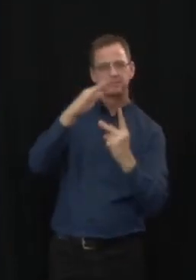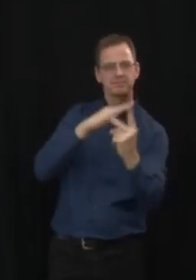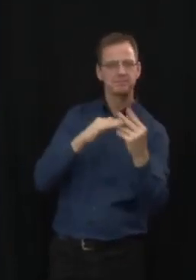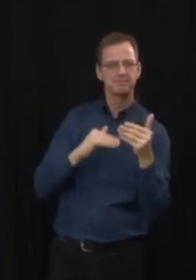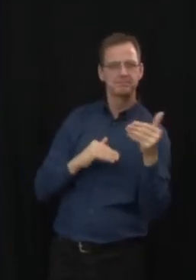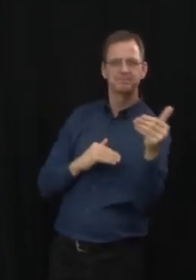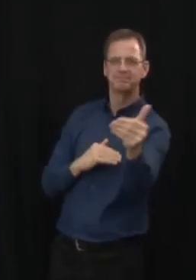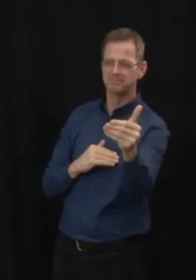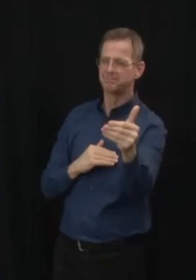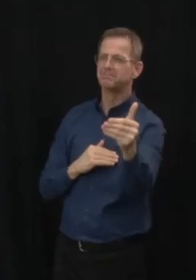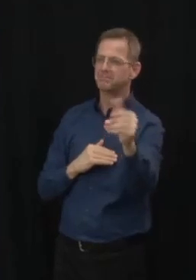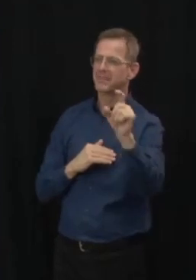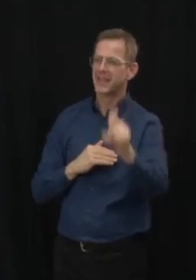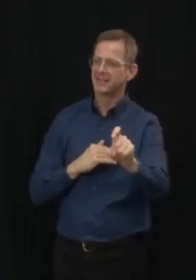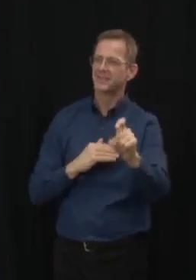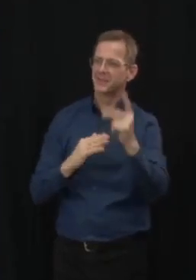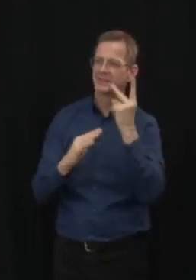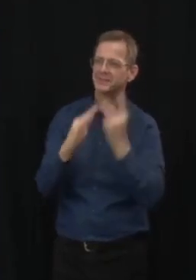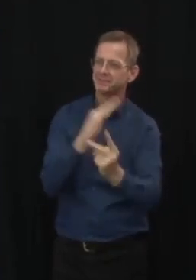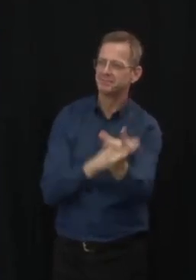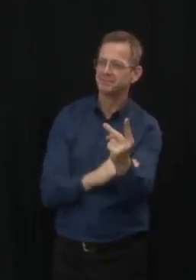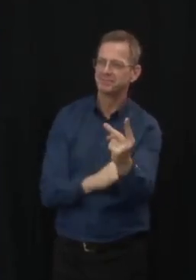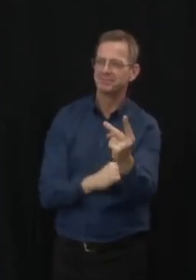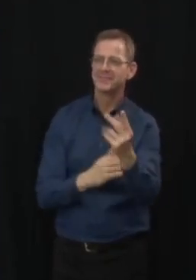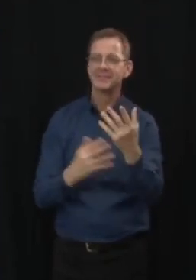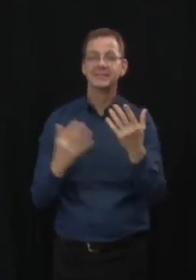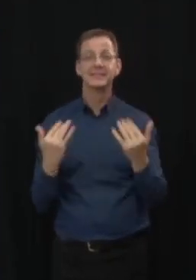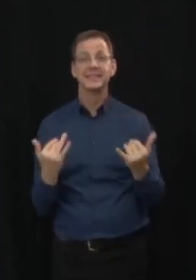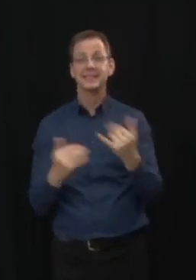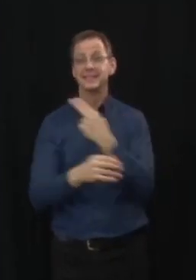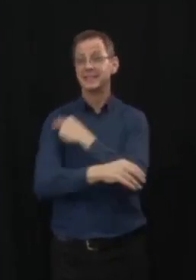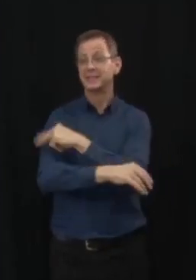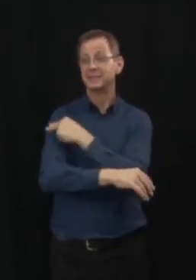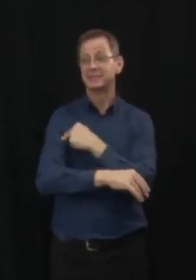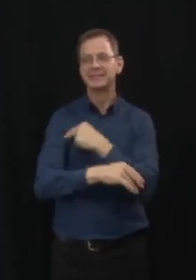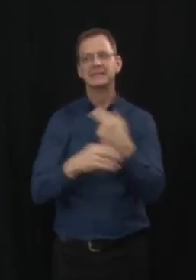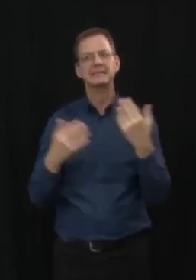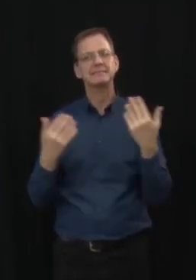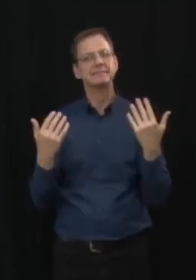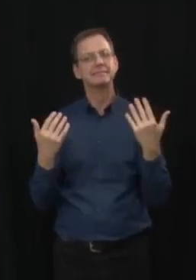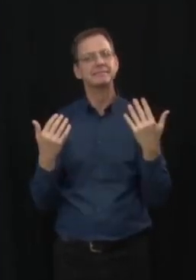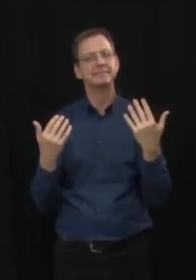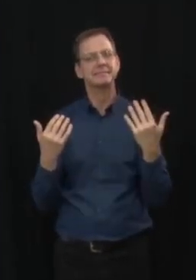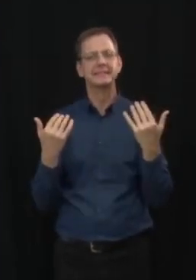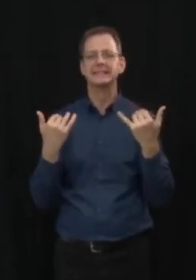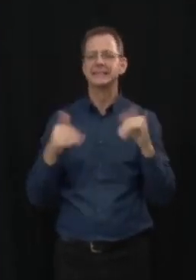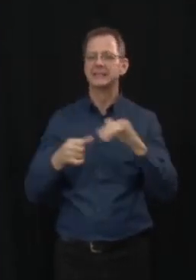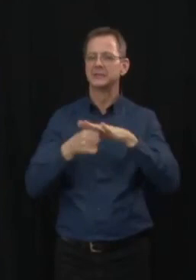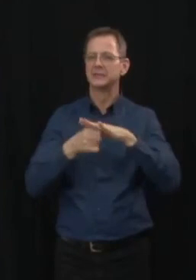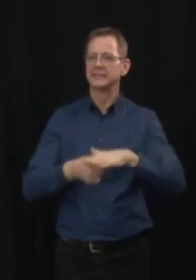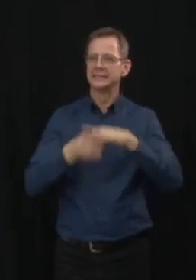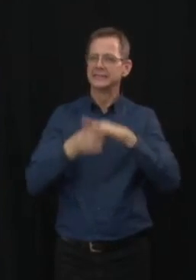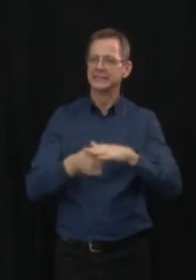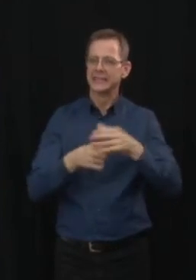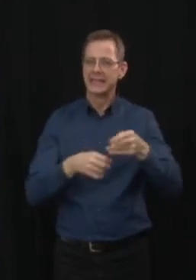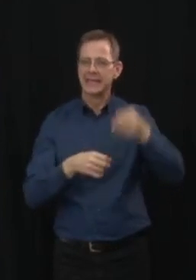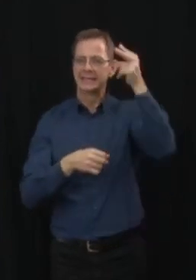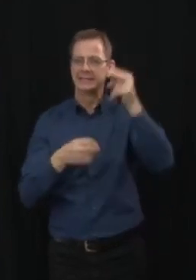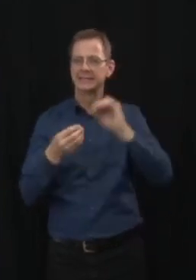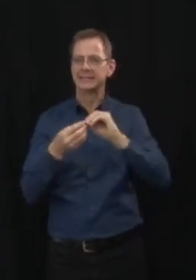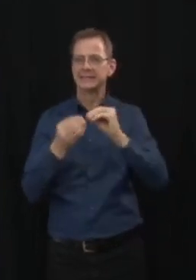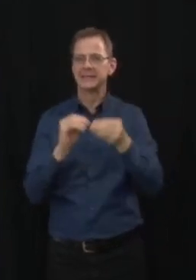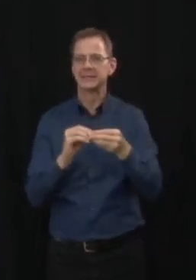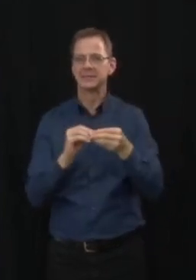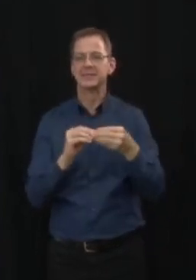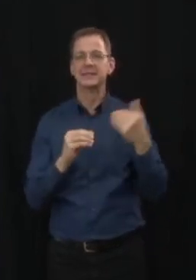significant stress. We're seeing the equivalent of yet another winter peak in patient volumes, especially in EMS and